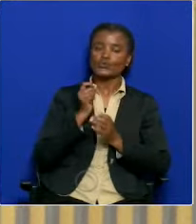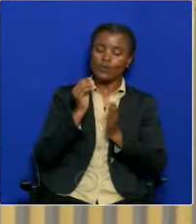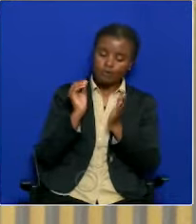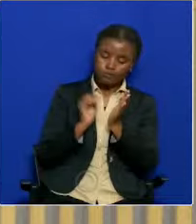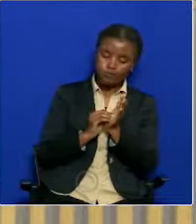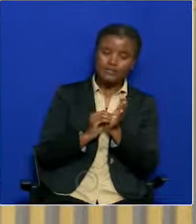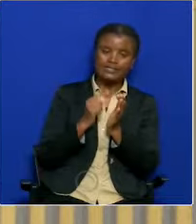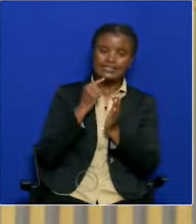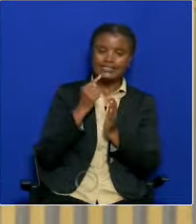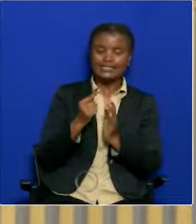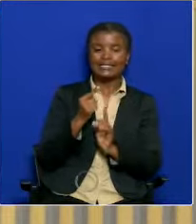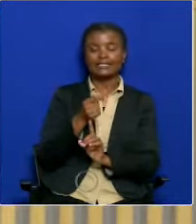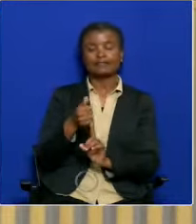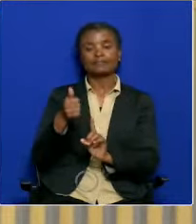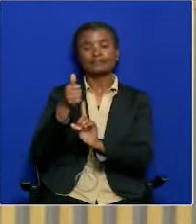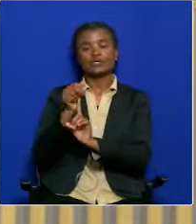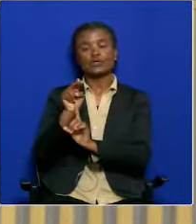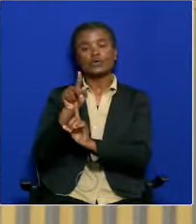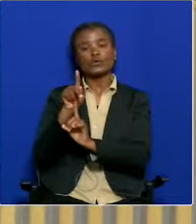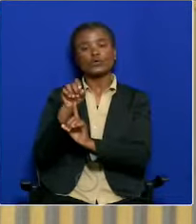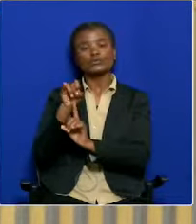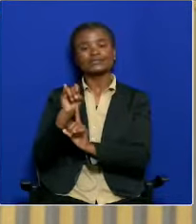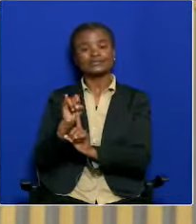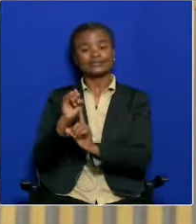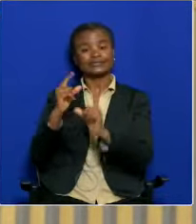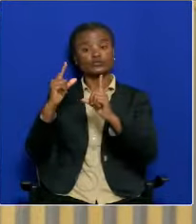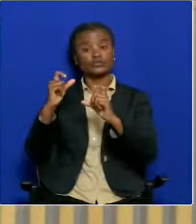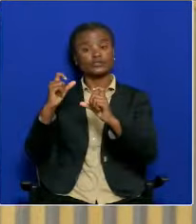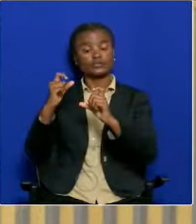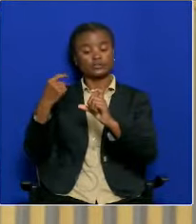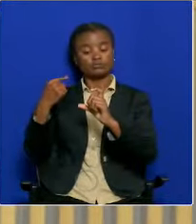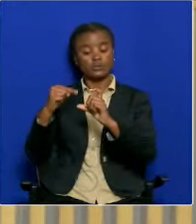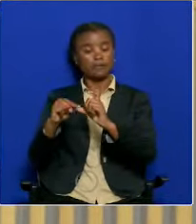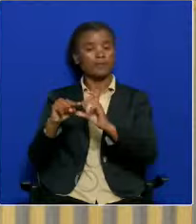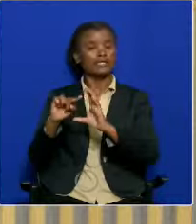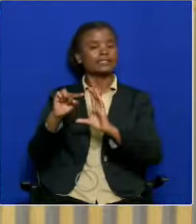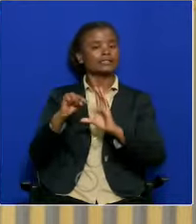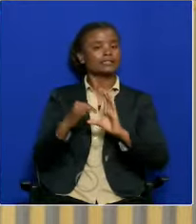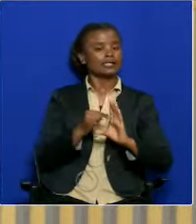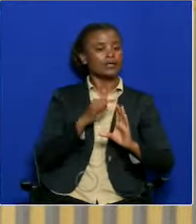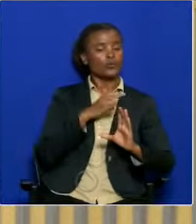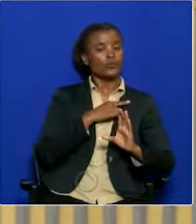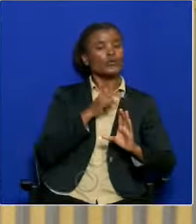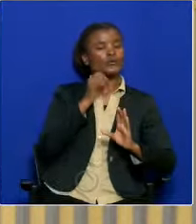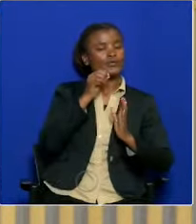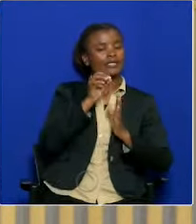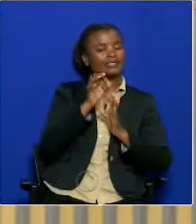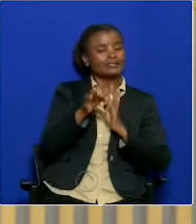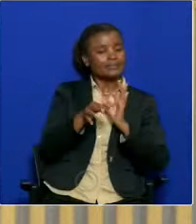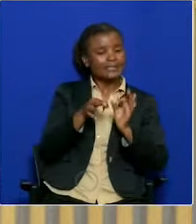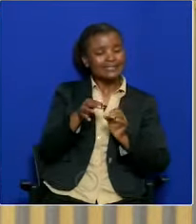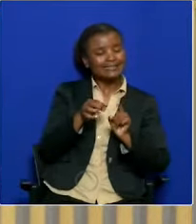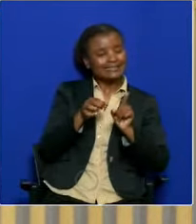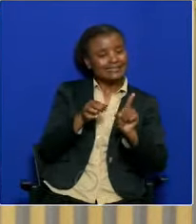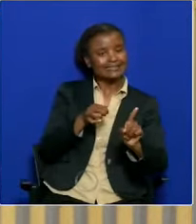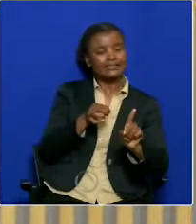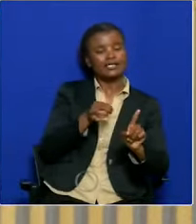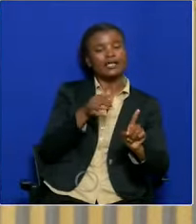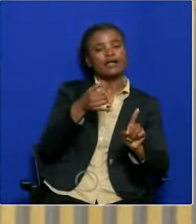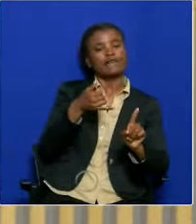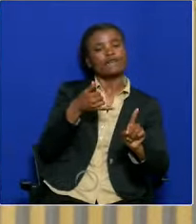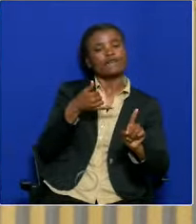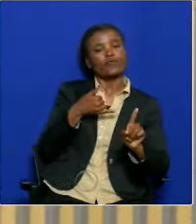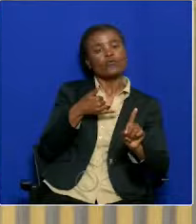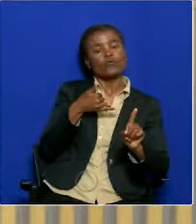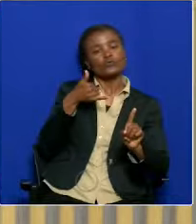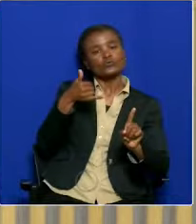the screenshots, Matlala had called you asking for assistance in relation to the payment of his invoices? That's